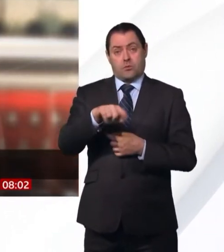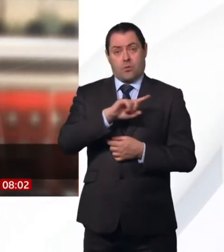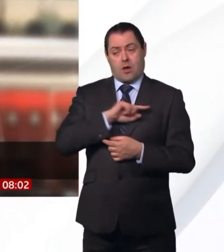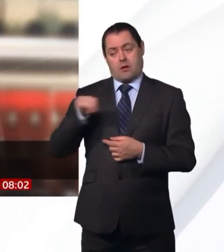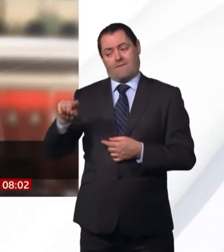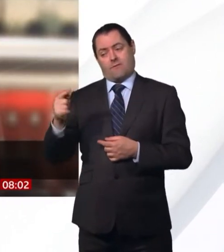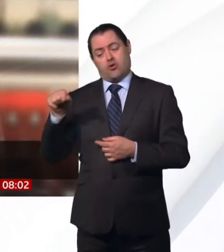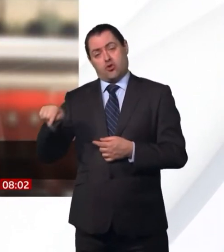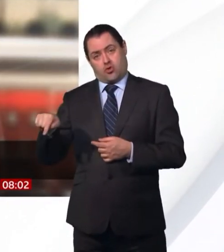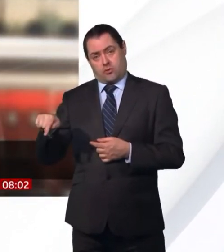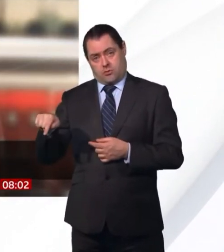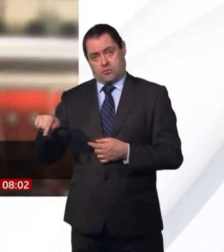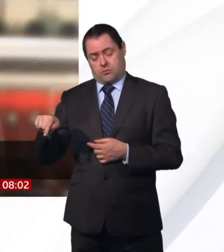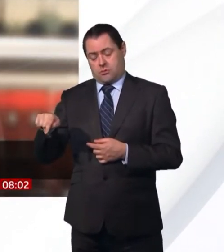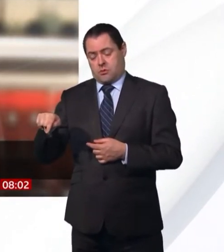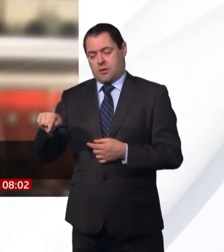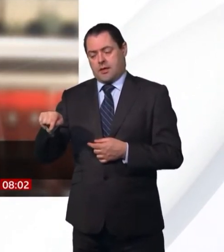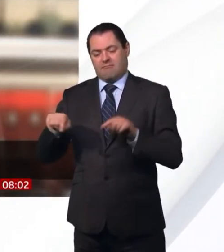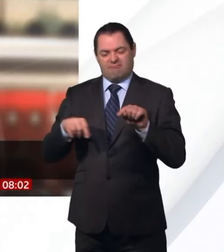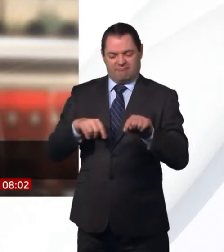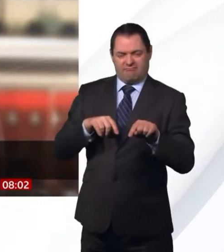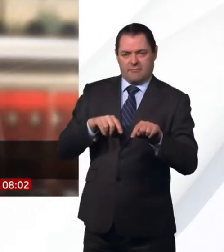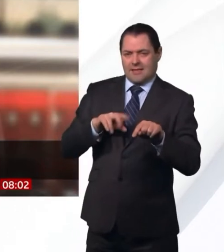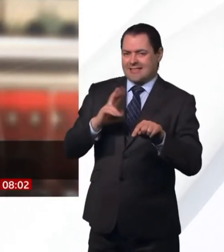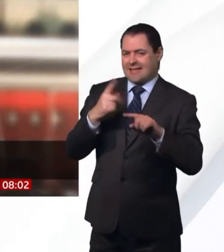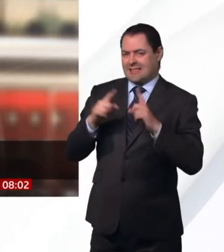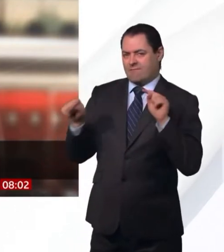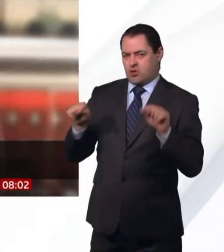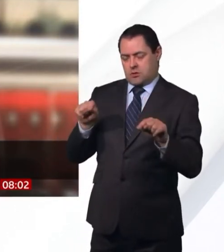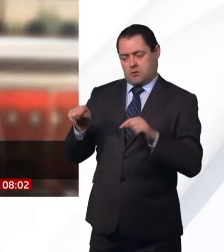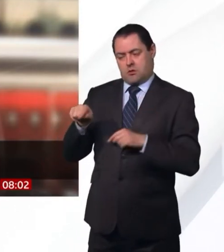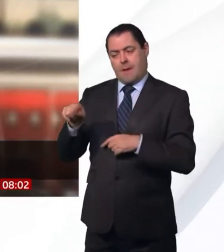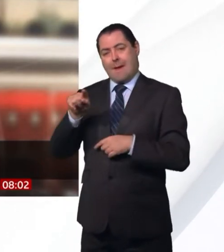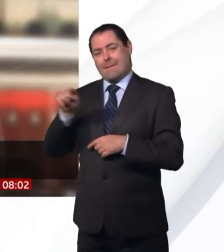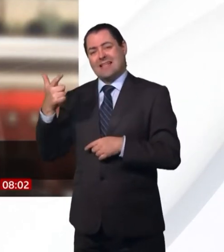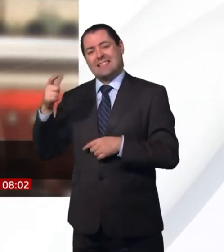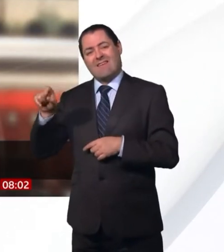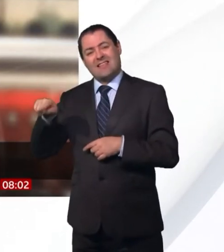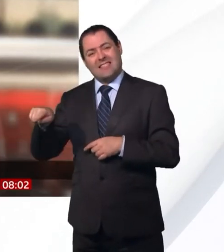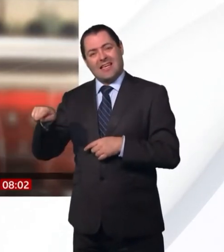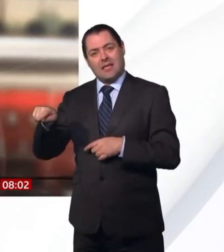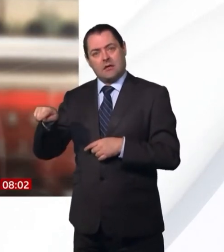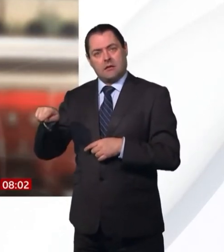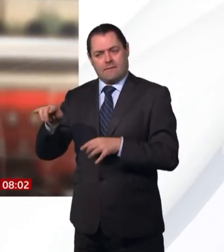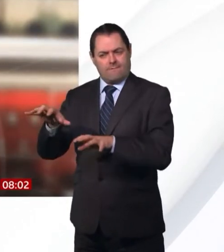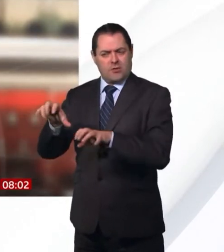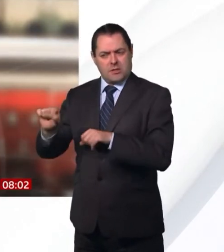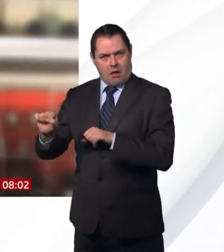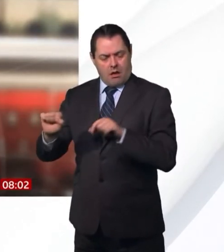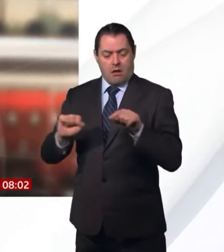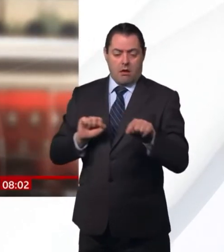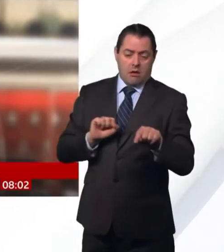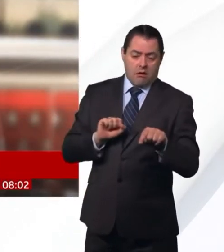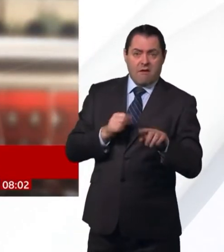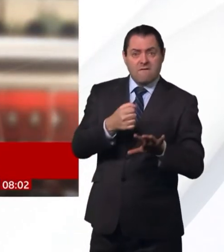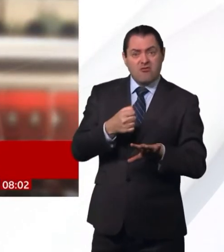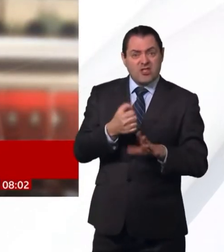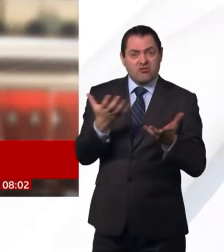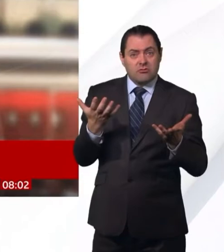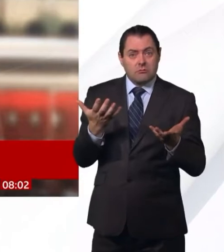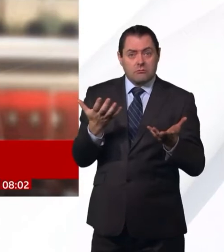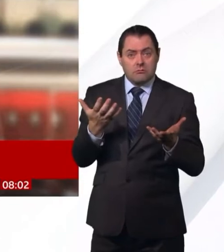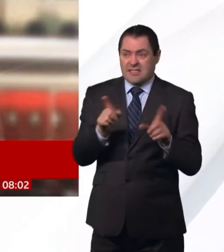the Pfizer-BioNtec vaccine, this one can be stored in your fridge, my fridge. It can be transported at fridge temperature,